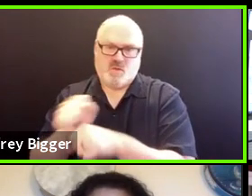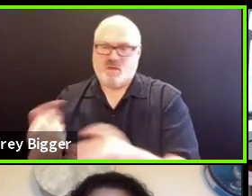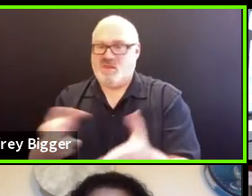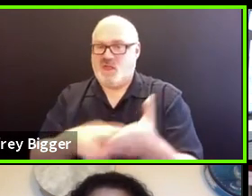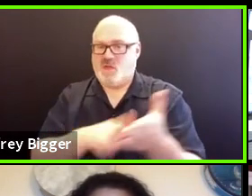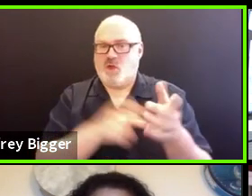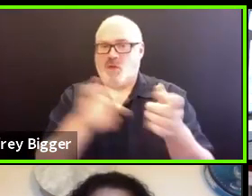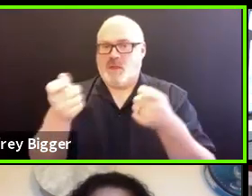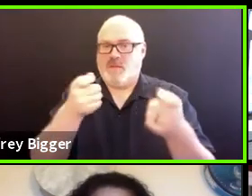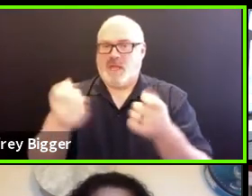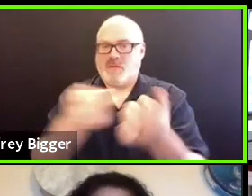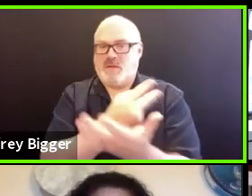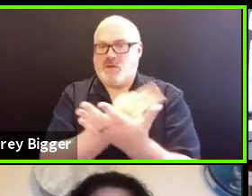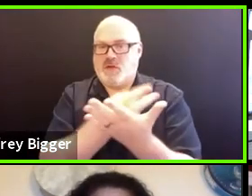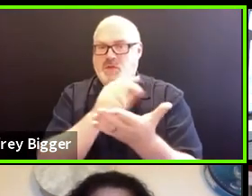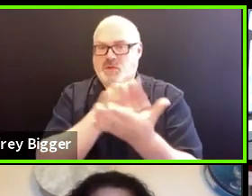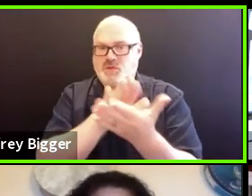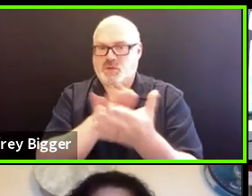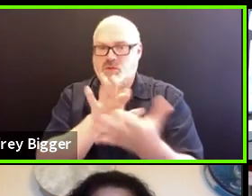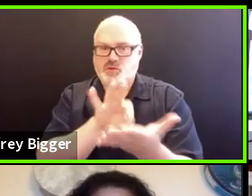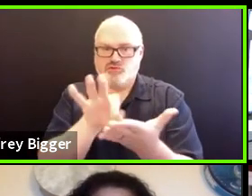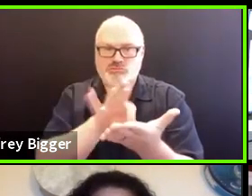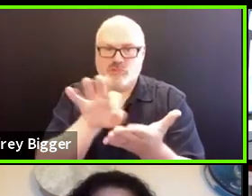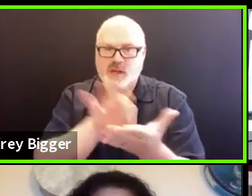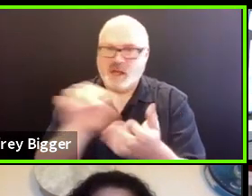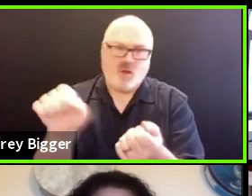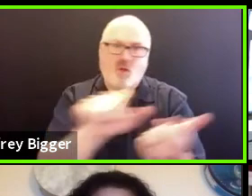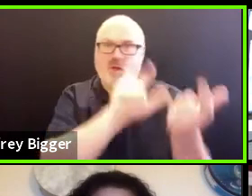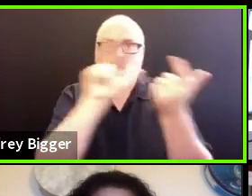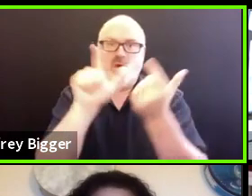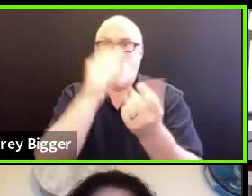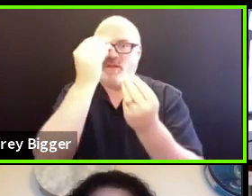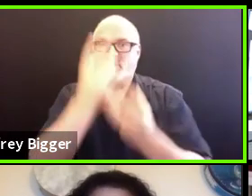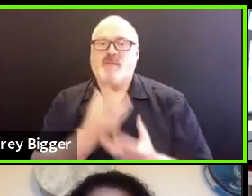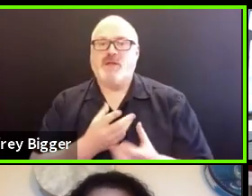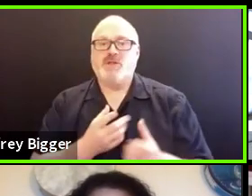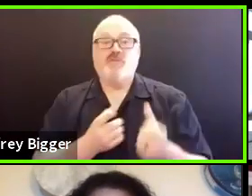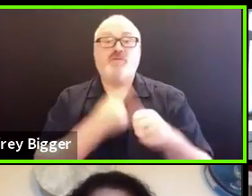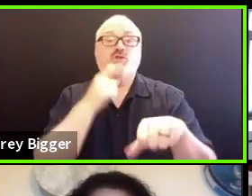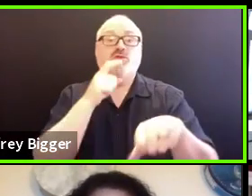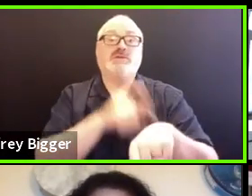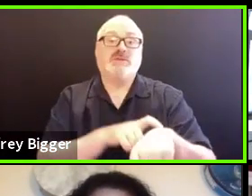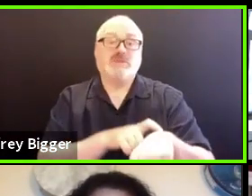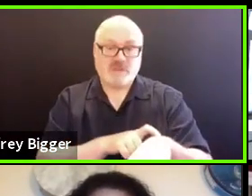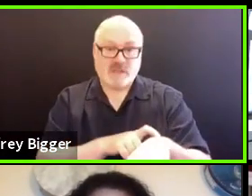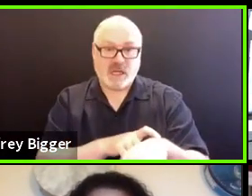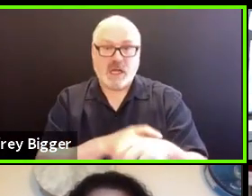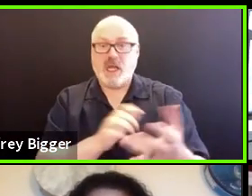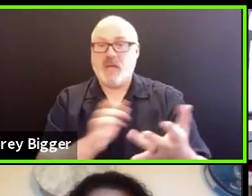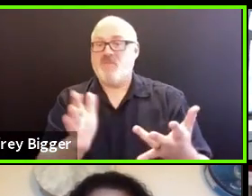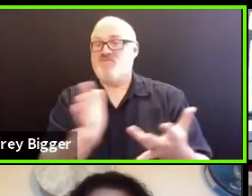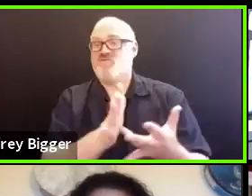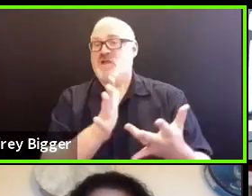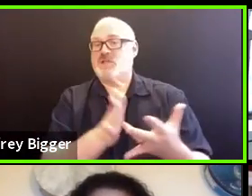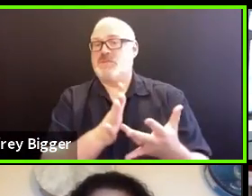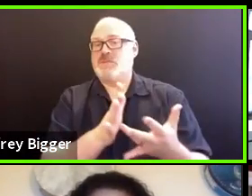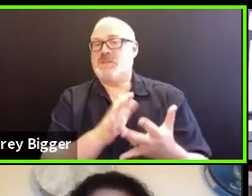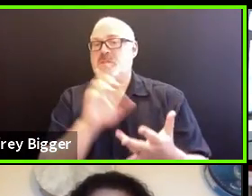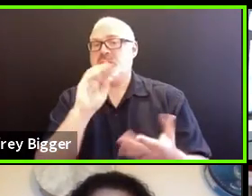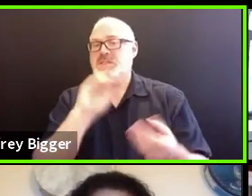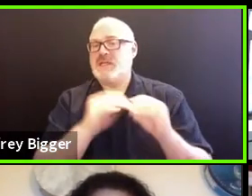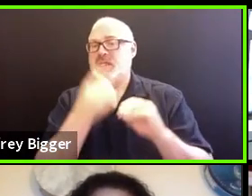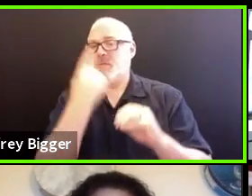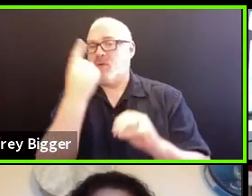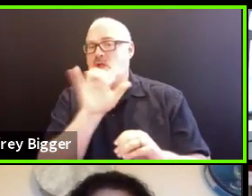school to track all this information. So first time freshman, where are you there? So